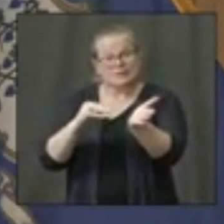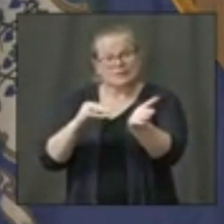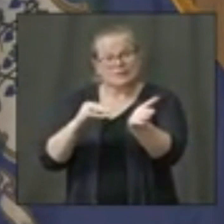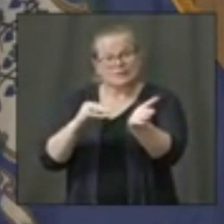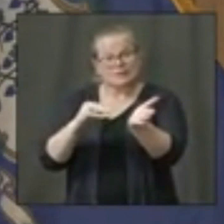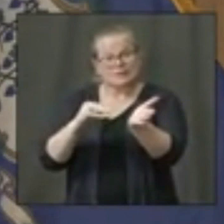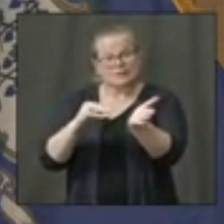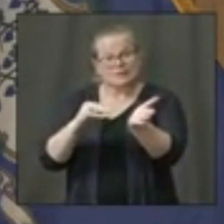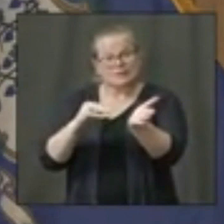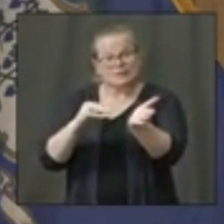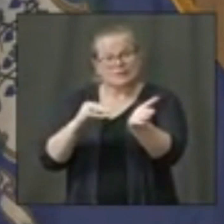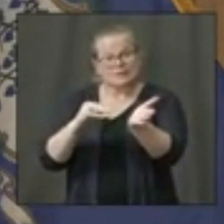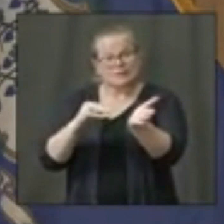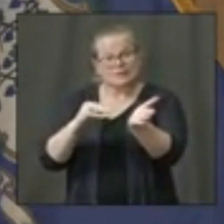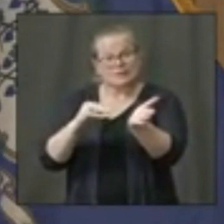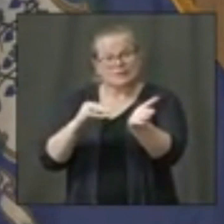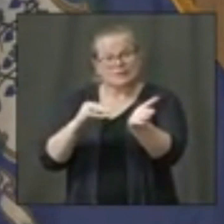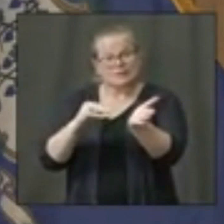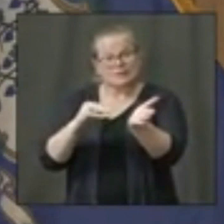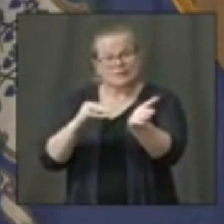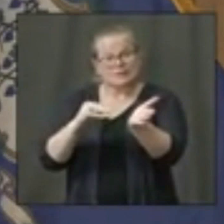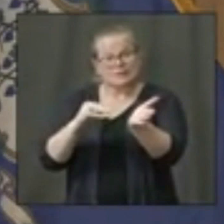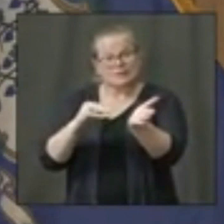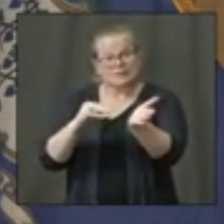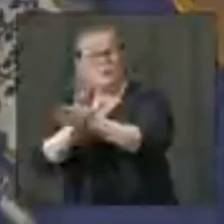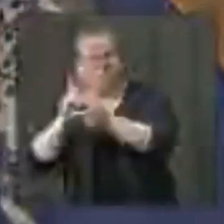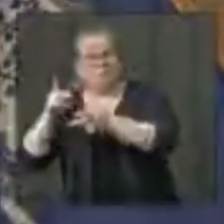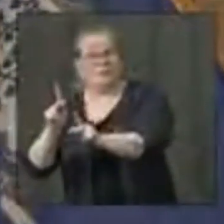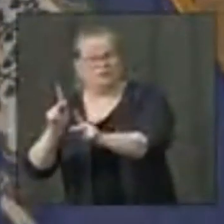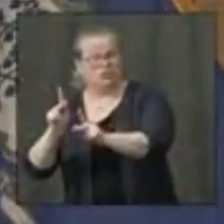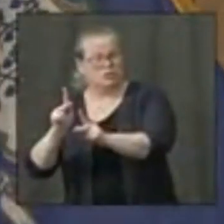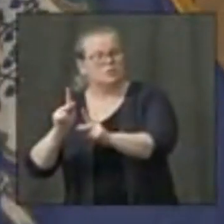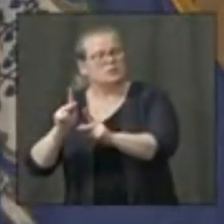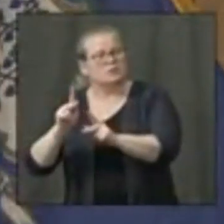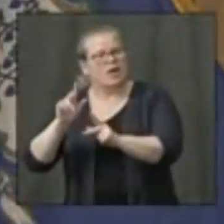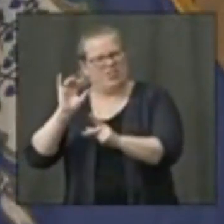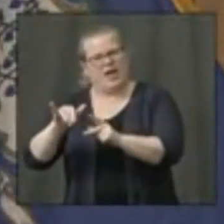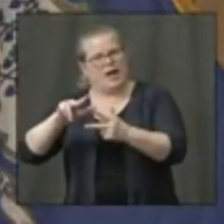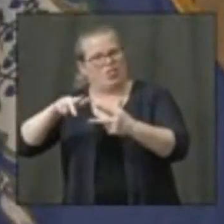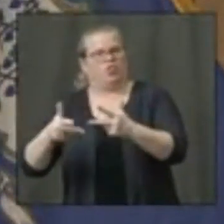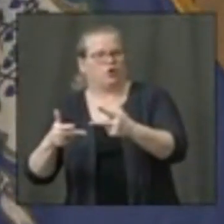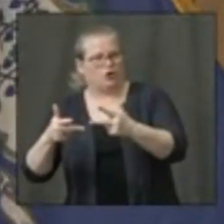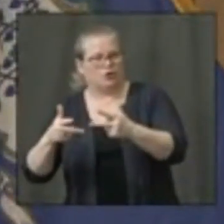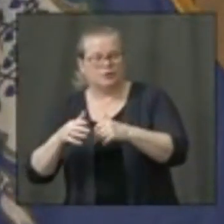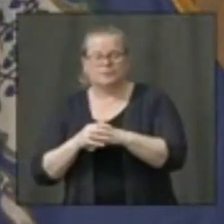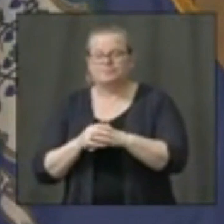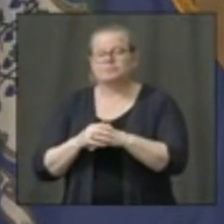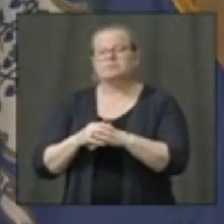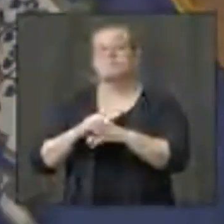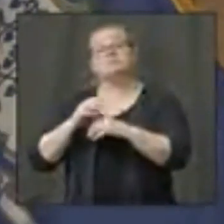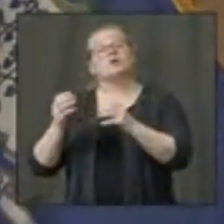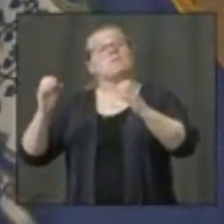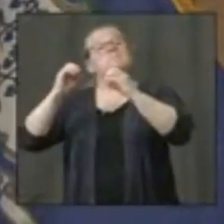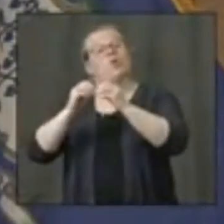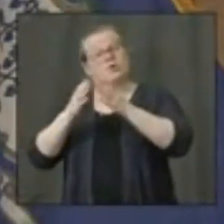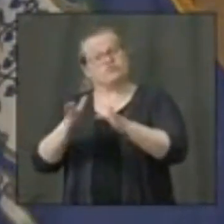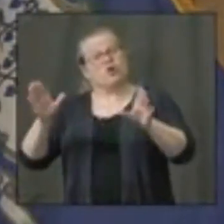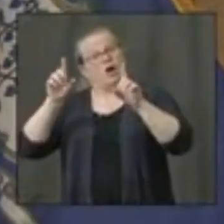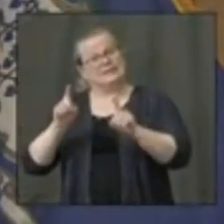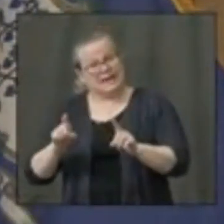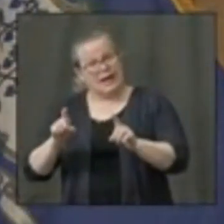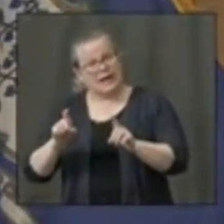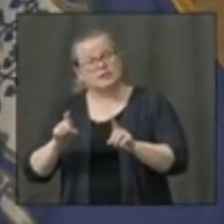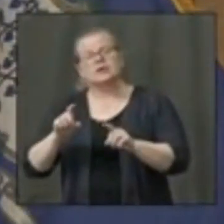it. Once we get going with the CVS testing protocol, that will be broader. There's a CVS.com site. You'll be able to go to